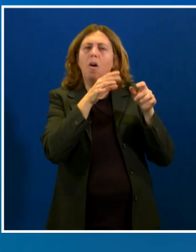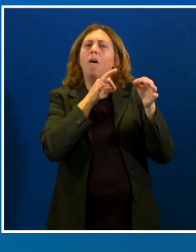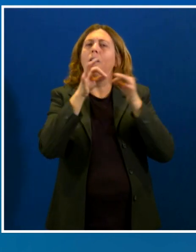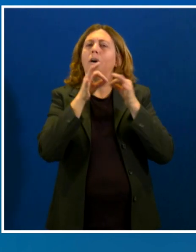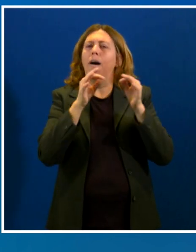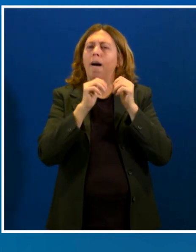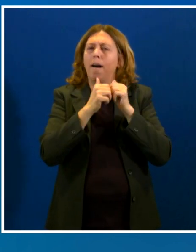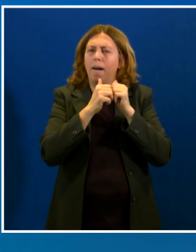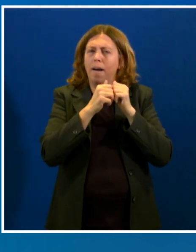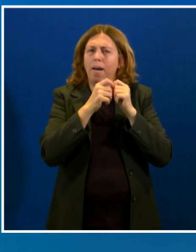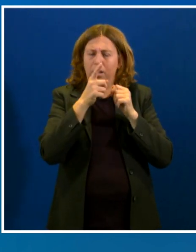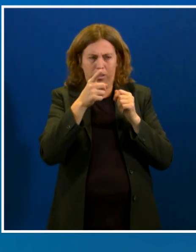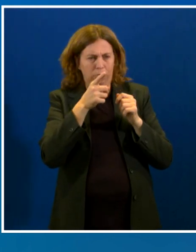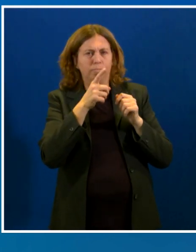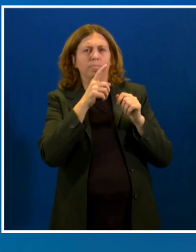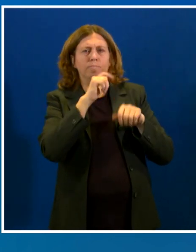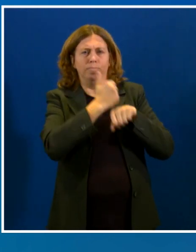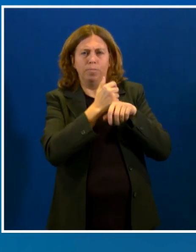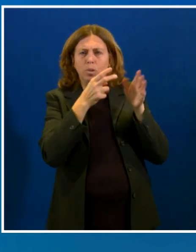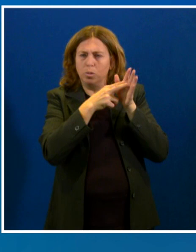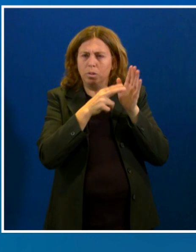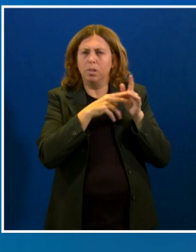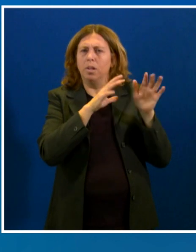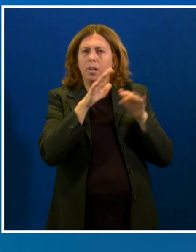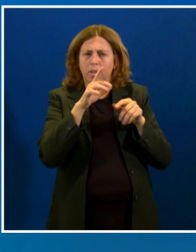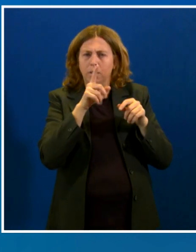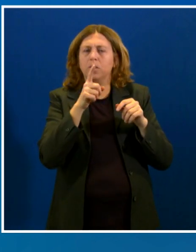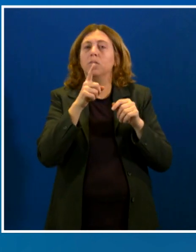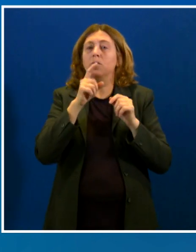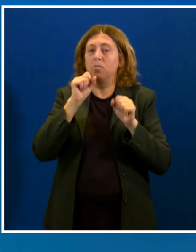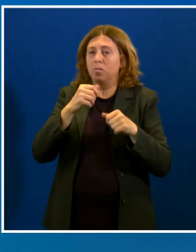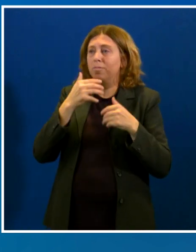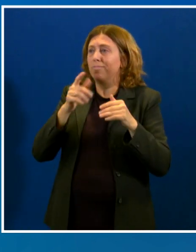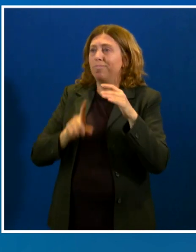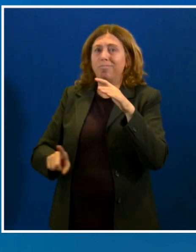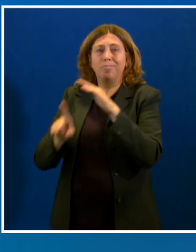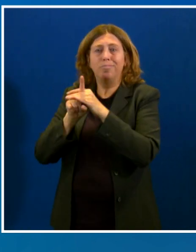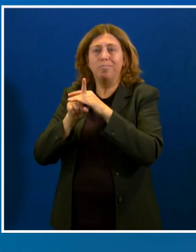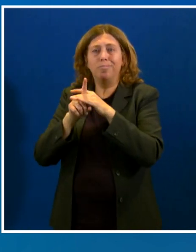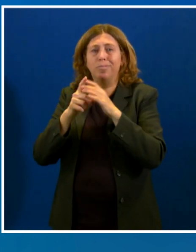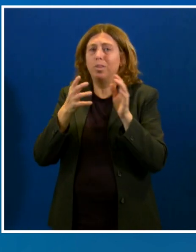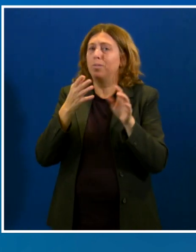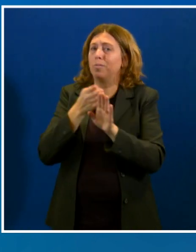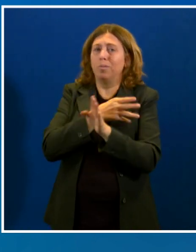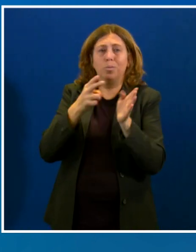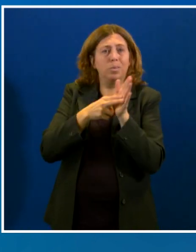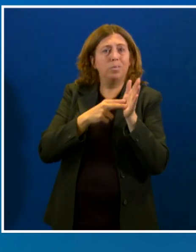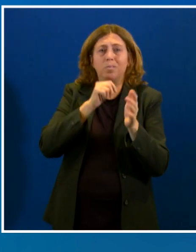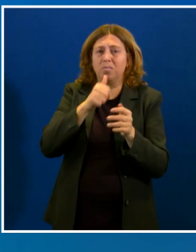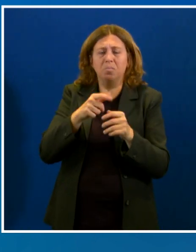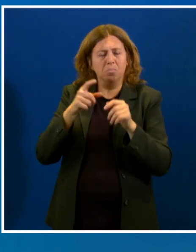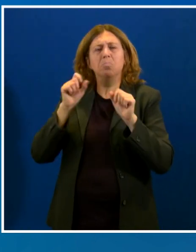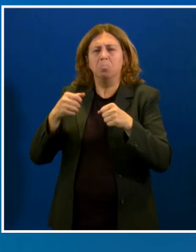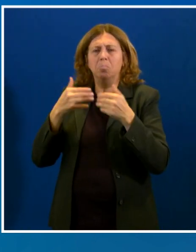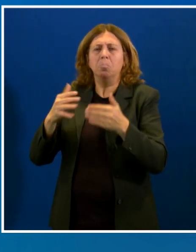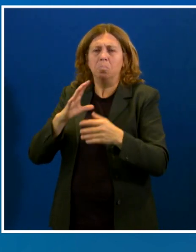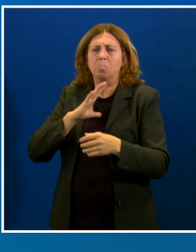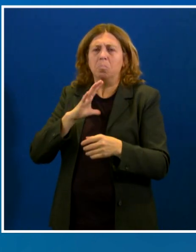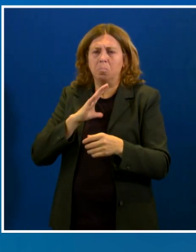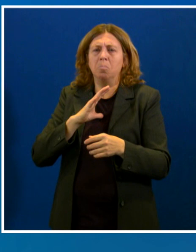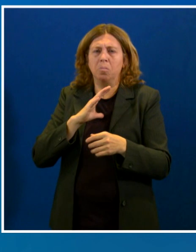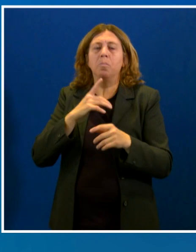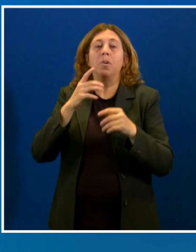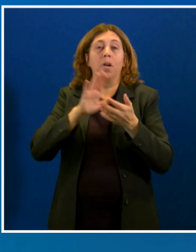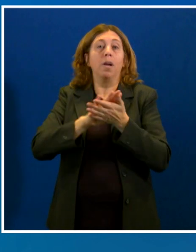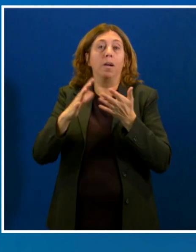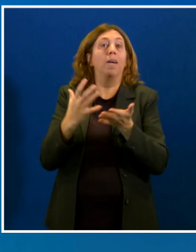You can show up at other times, it's just that you're going to be delayed a little bit. So please make sure that you check for the details on the Clark